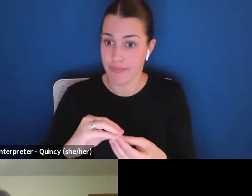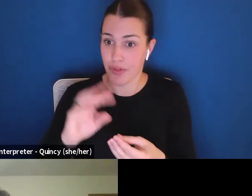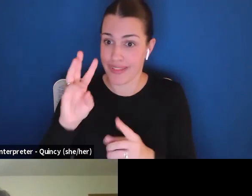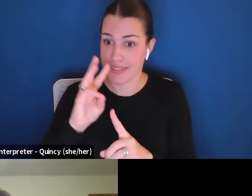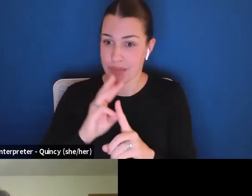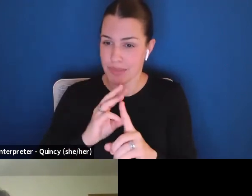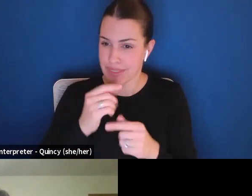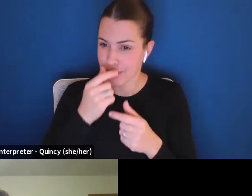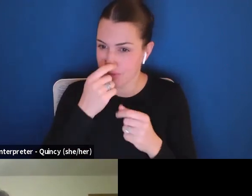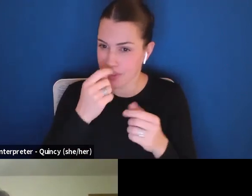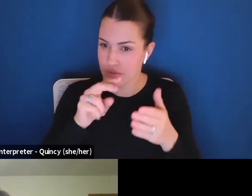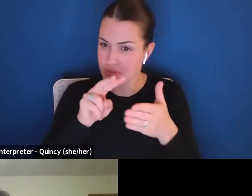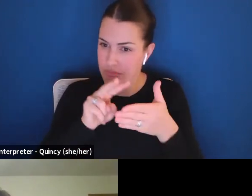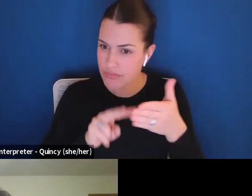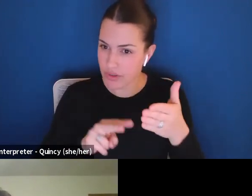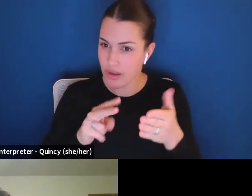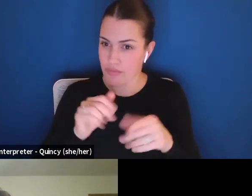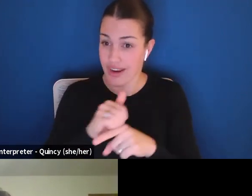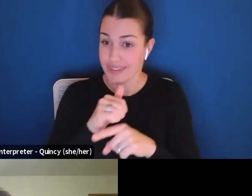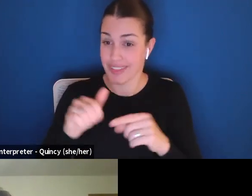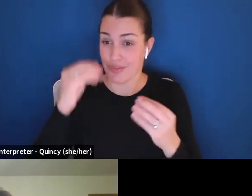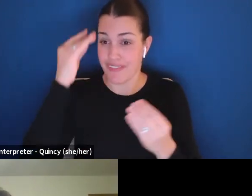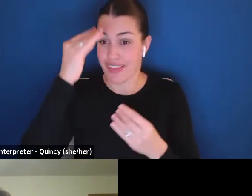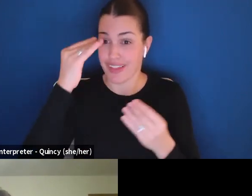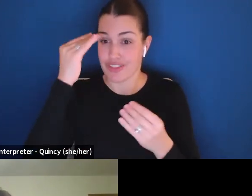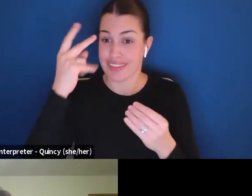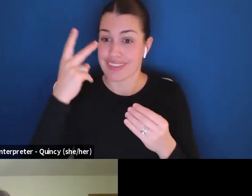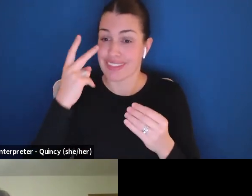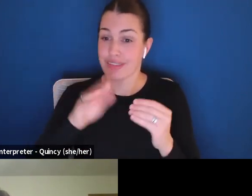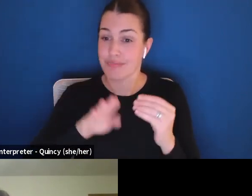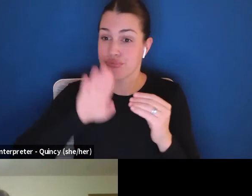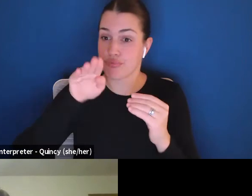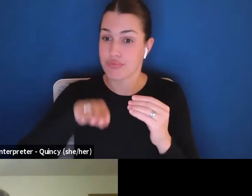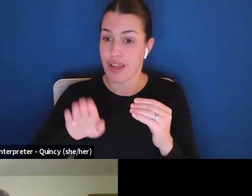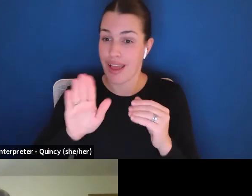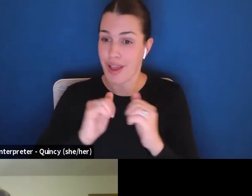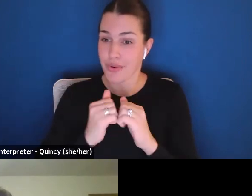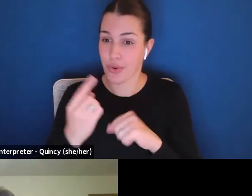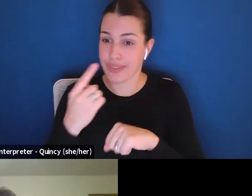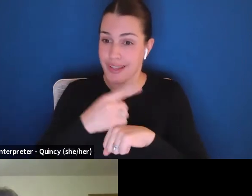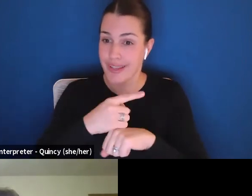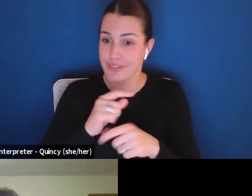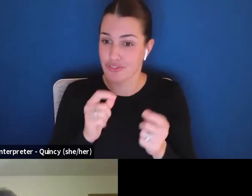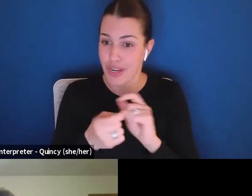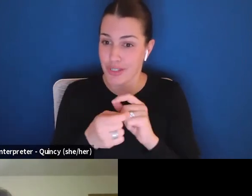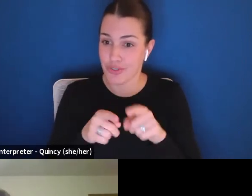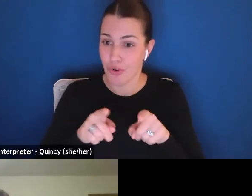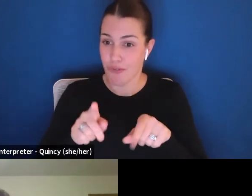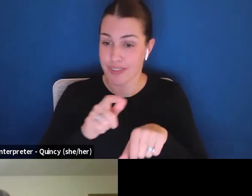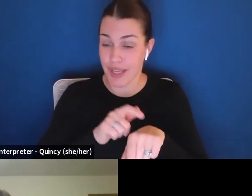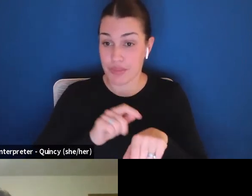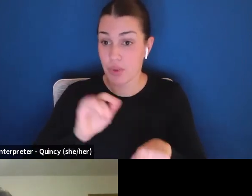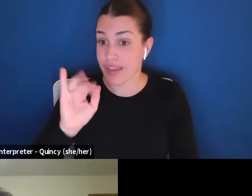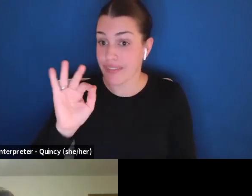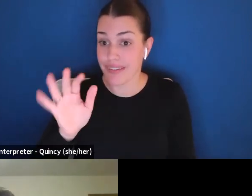on that and practice reflection and see how your days kind of changed over time. So even if you only have